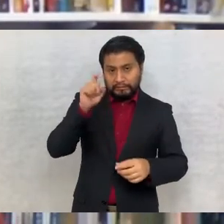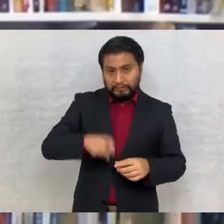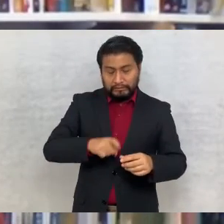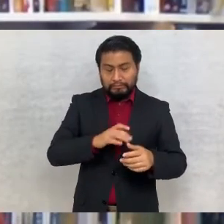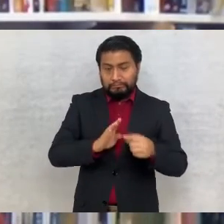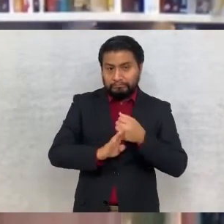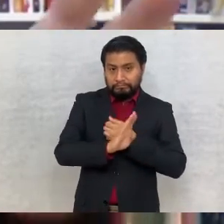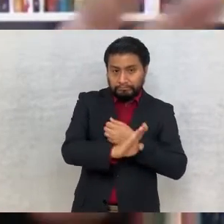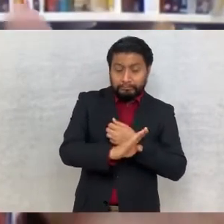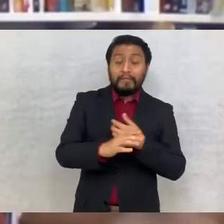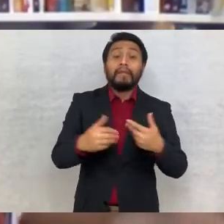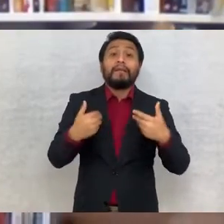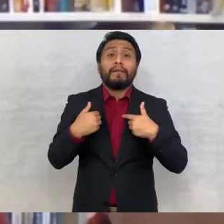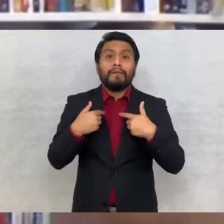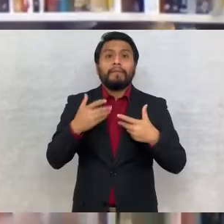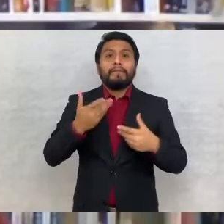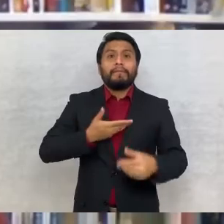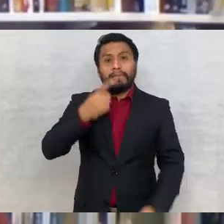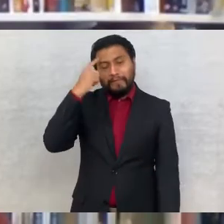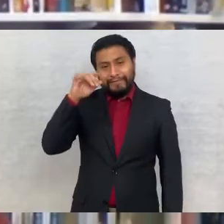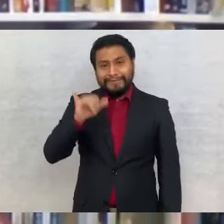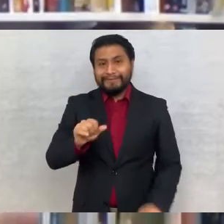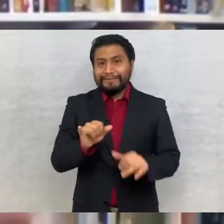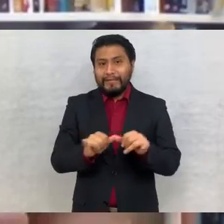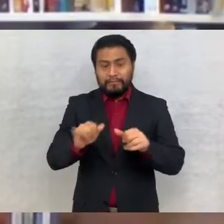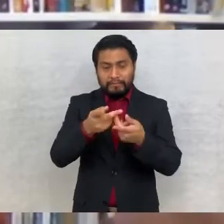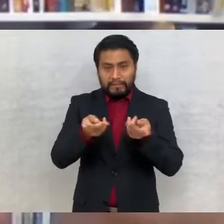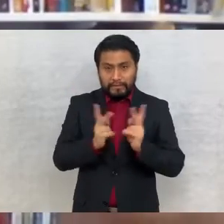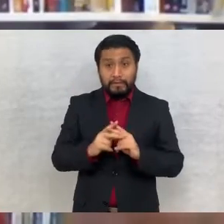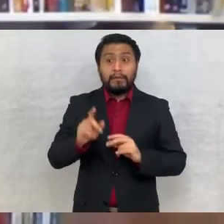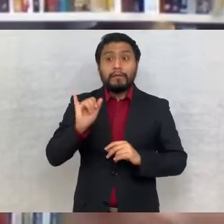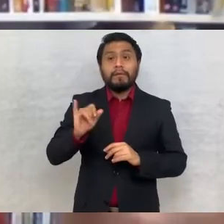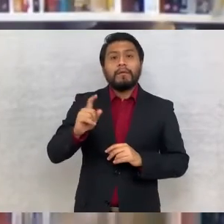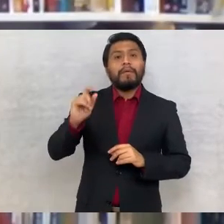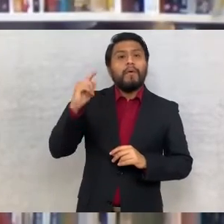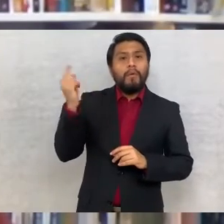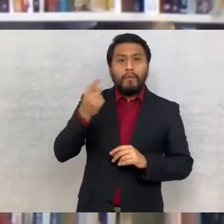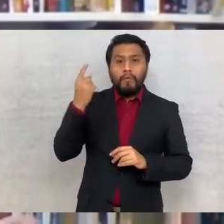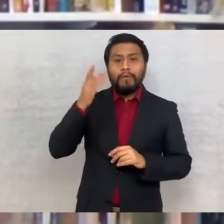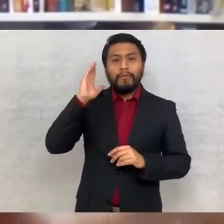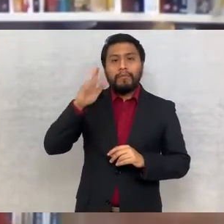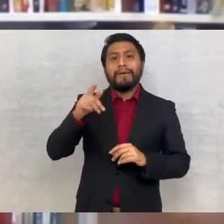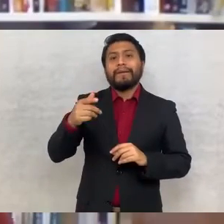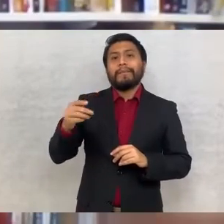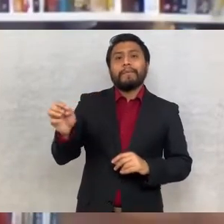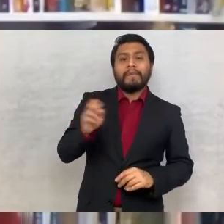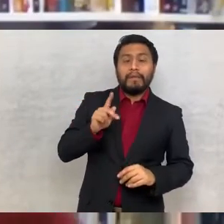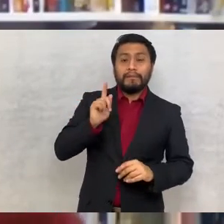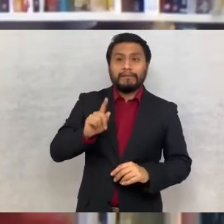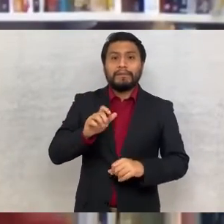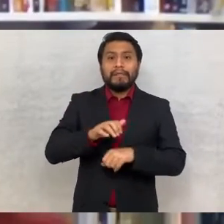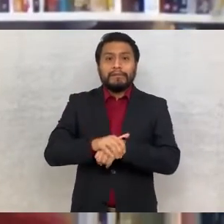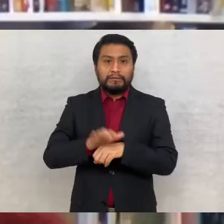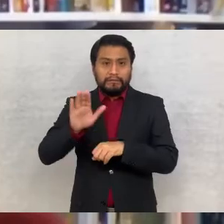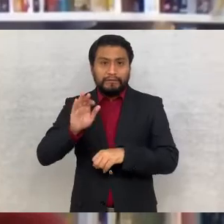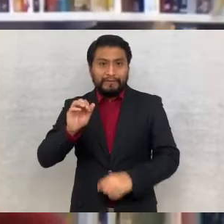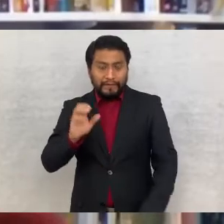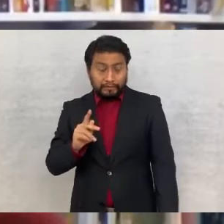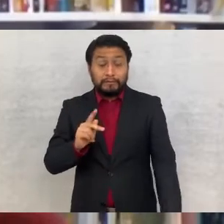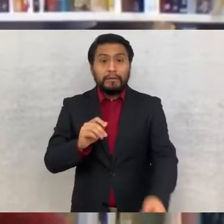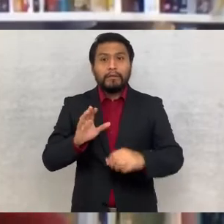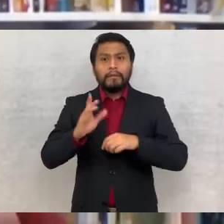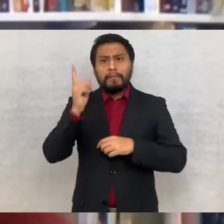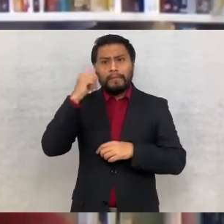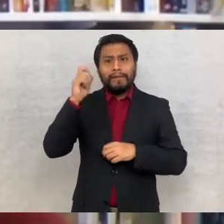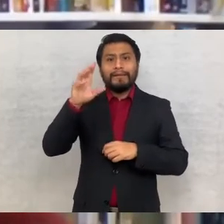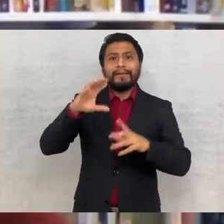denounces. It has a common Greek root and a reinvocation to it made from the same place. And there we always return to the English insularity as a